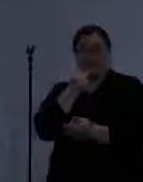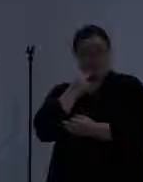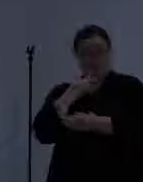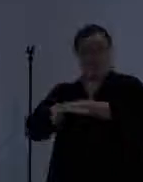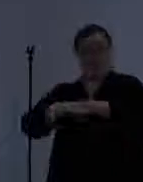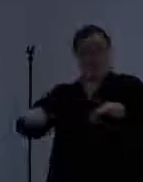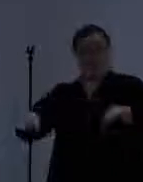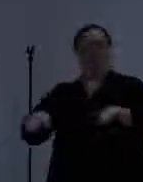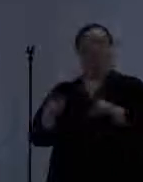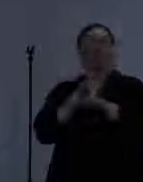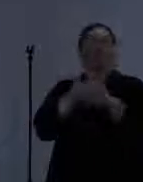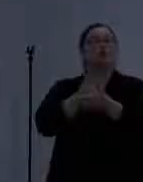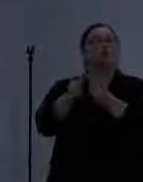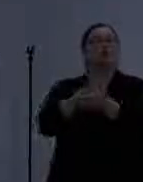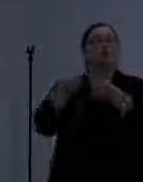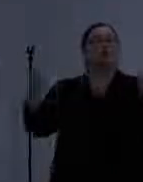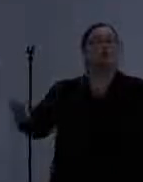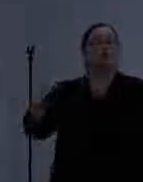well.